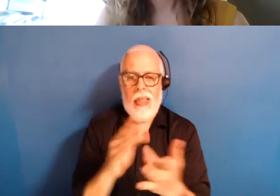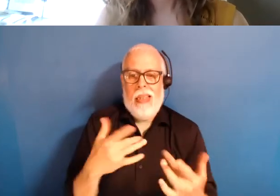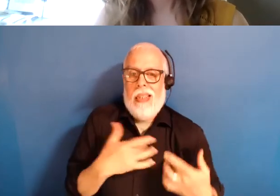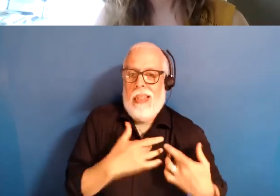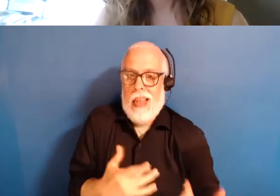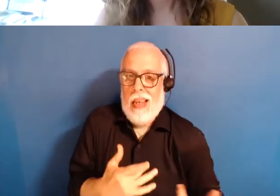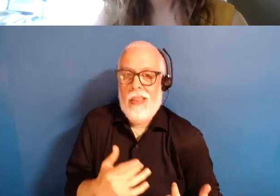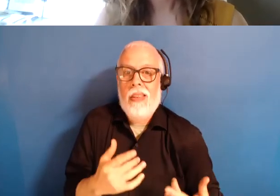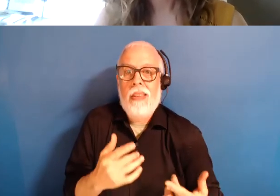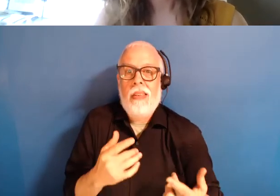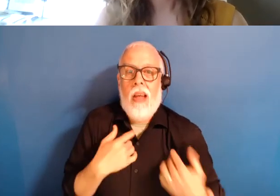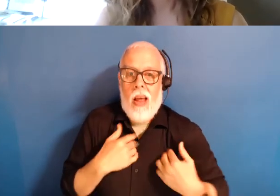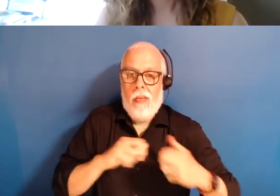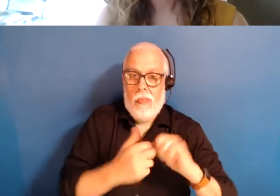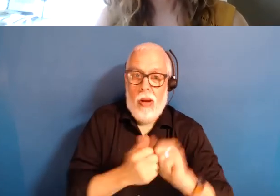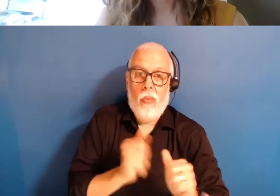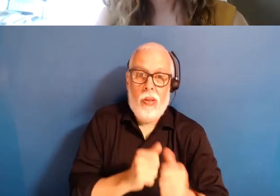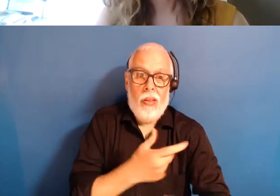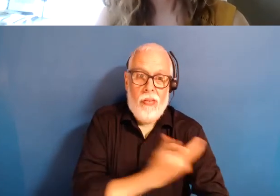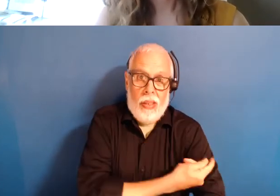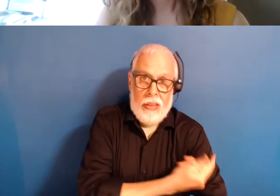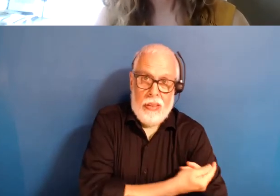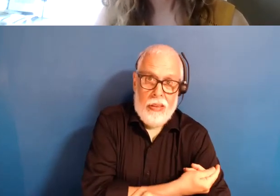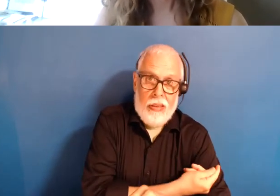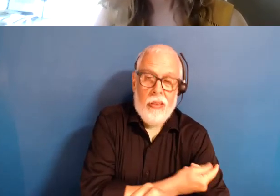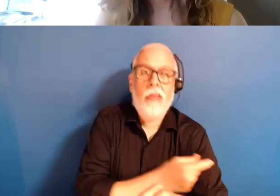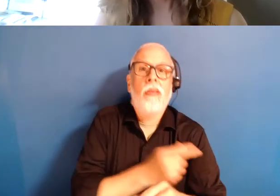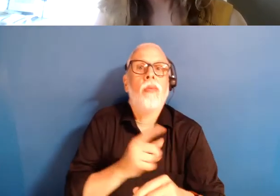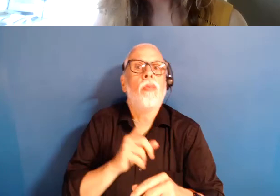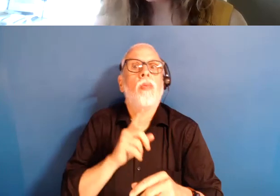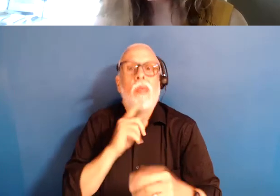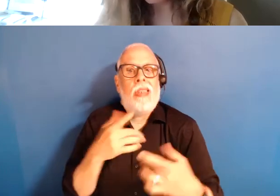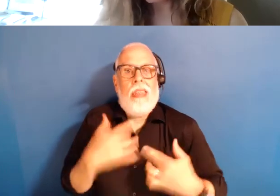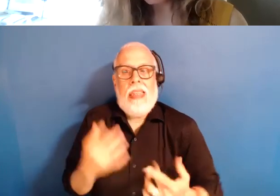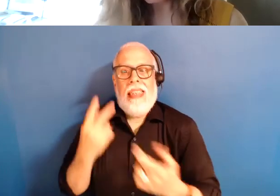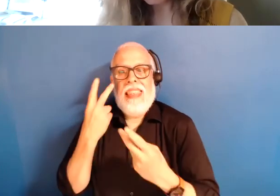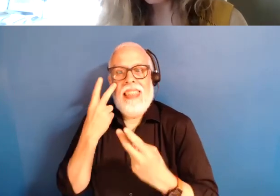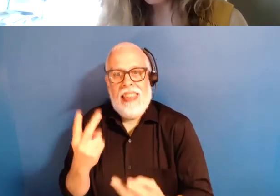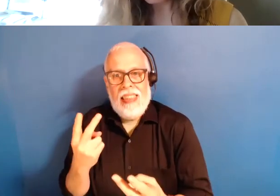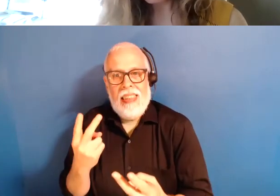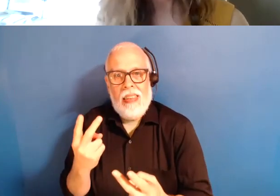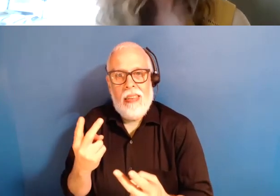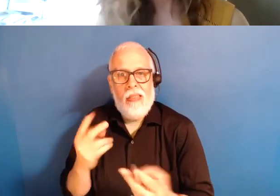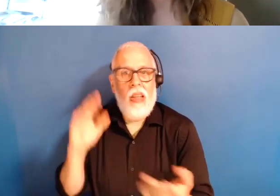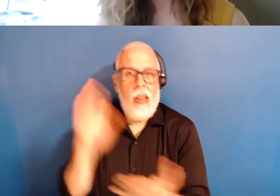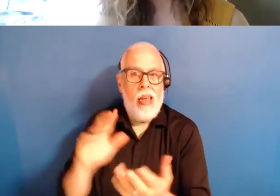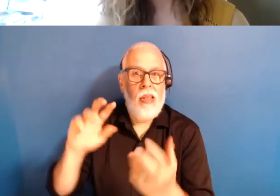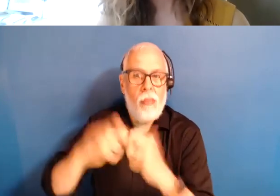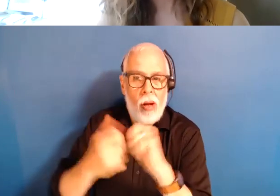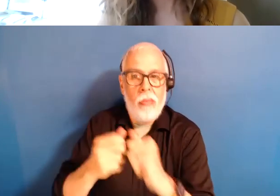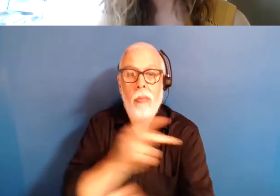have complications of the vaccination. We tend to see less issue with